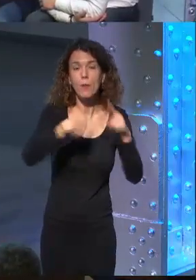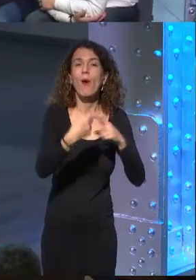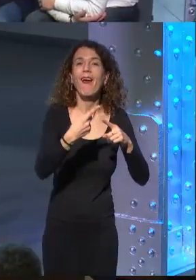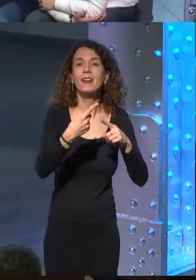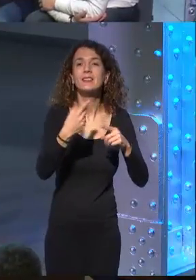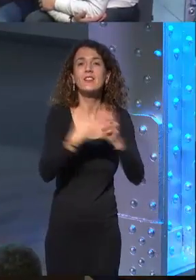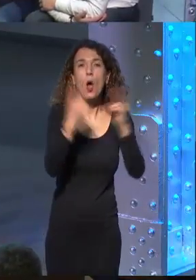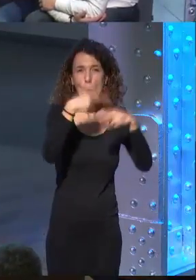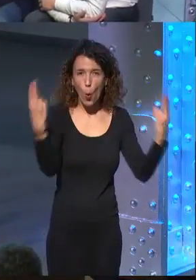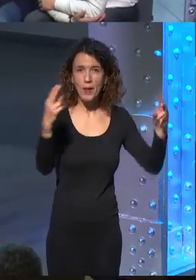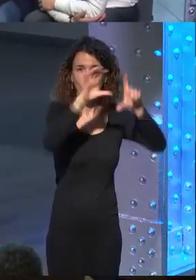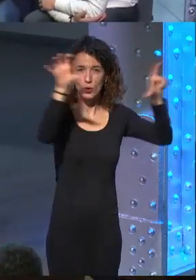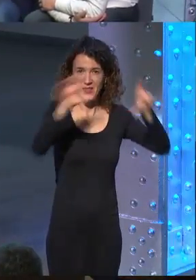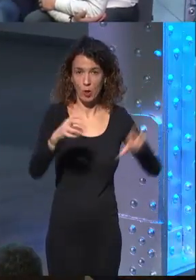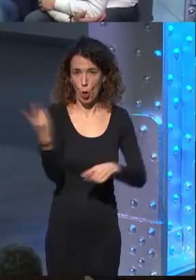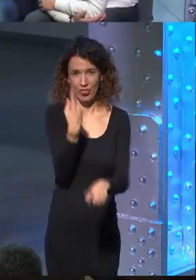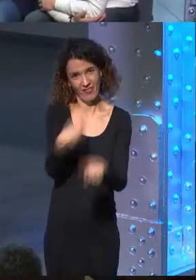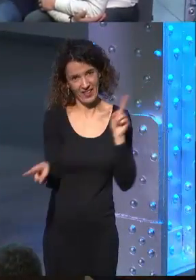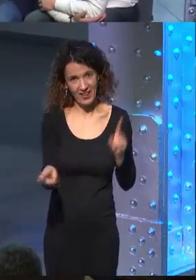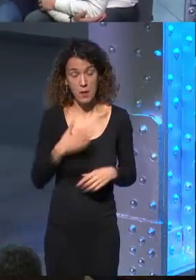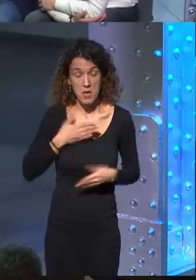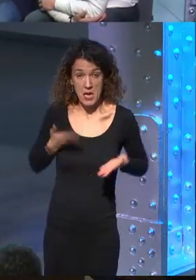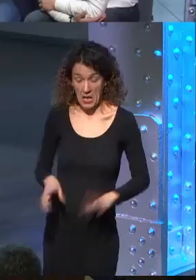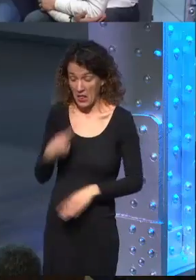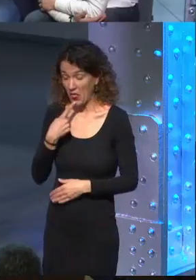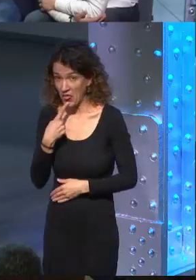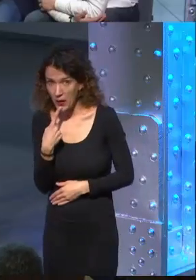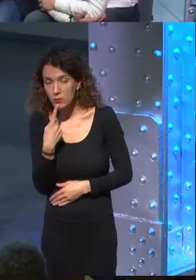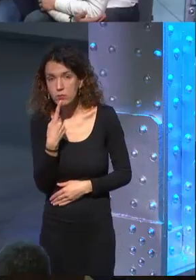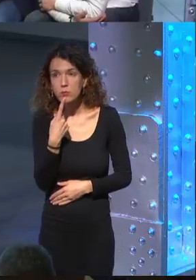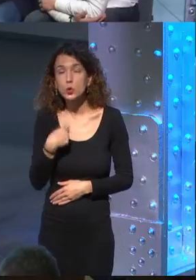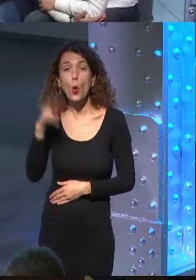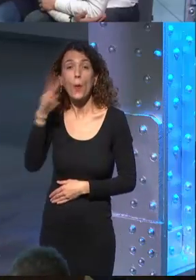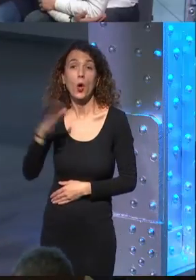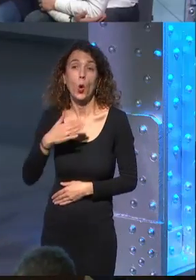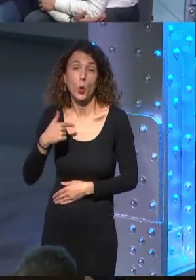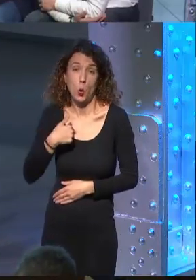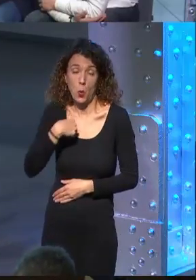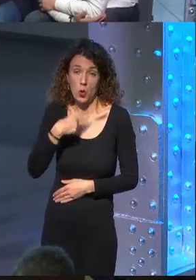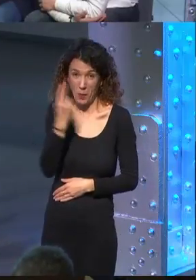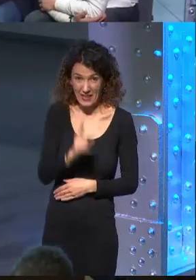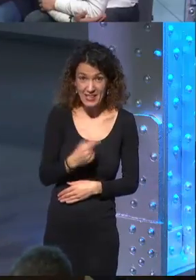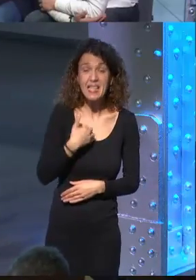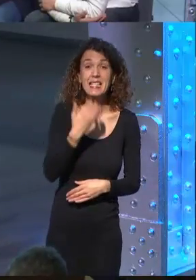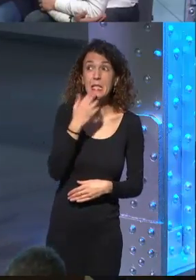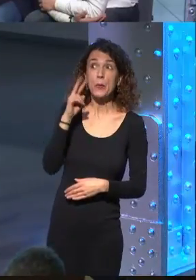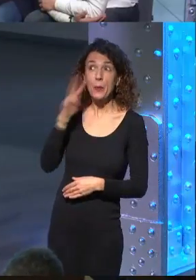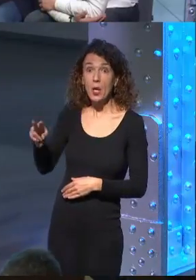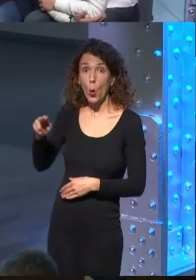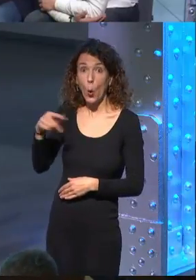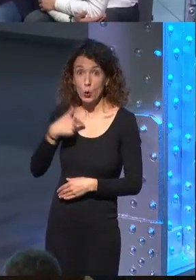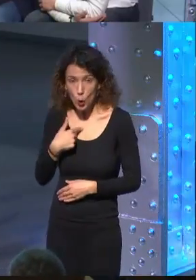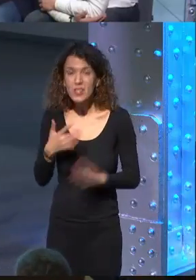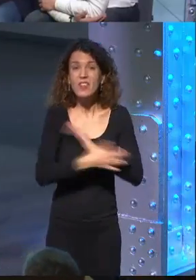there are public and private messages. Of course, you must take that into account. I told my daughter, well, it's not that I see